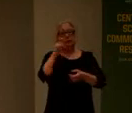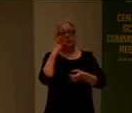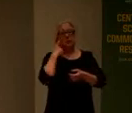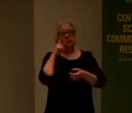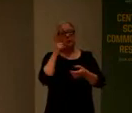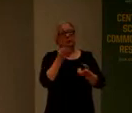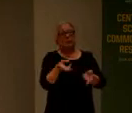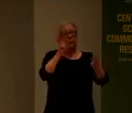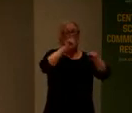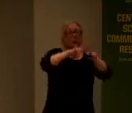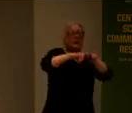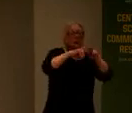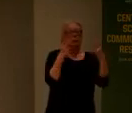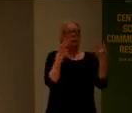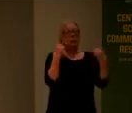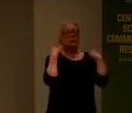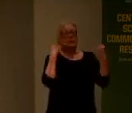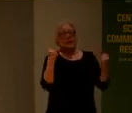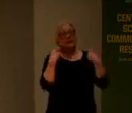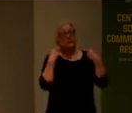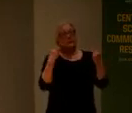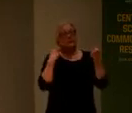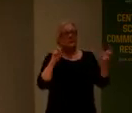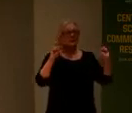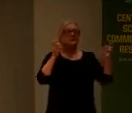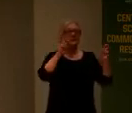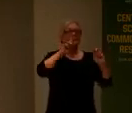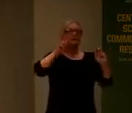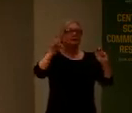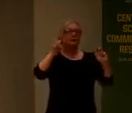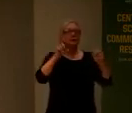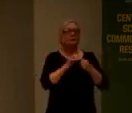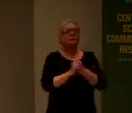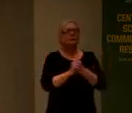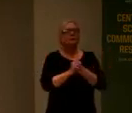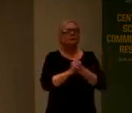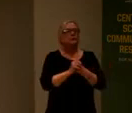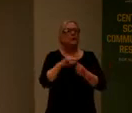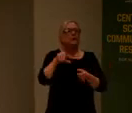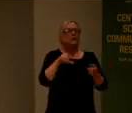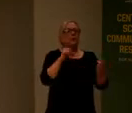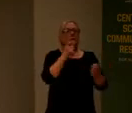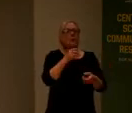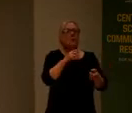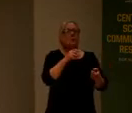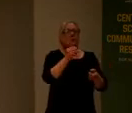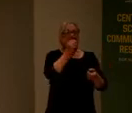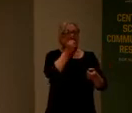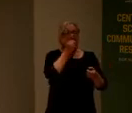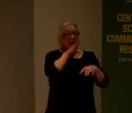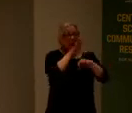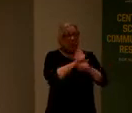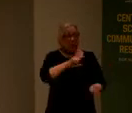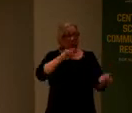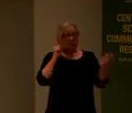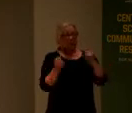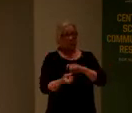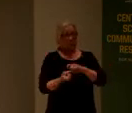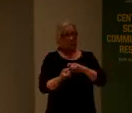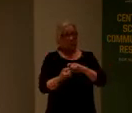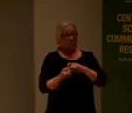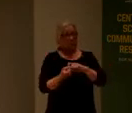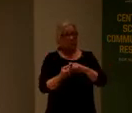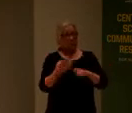increased exercise or, you know, dietary pattern changes, that they would also take